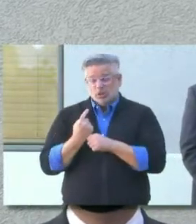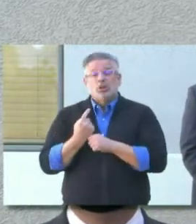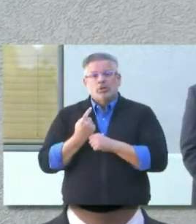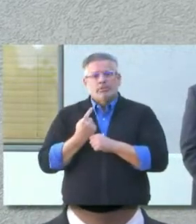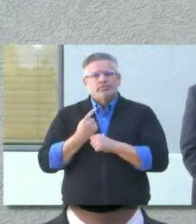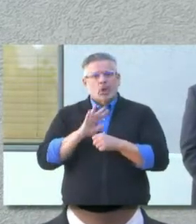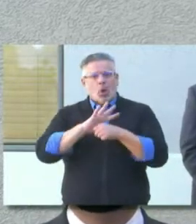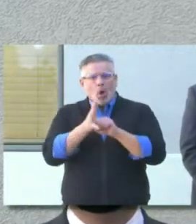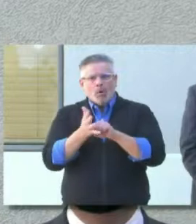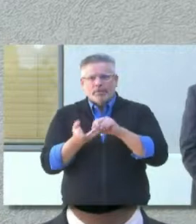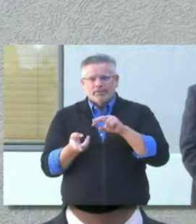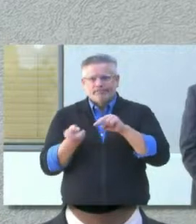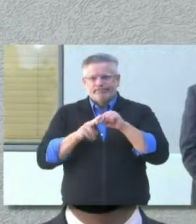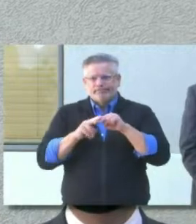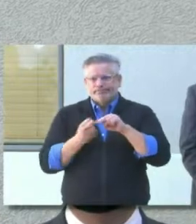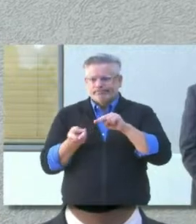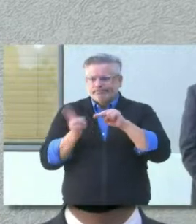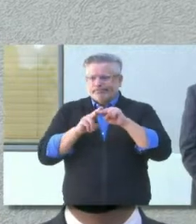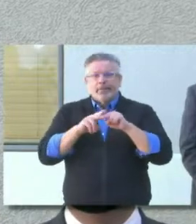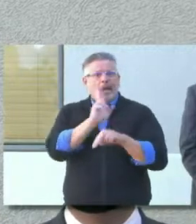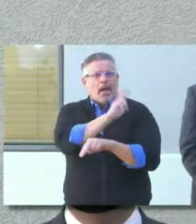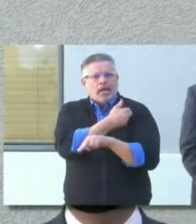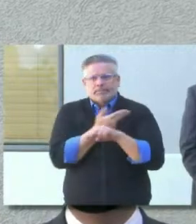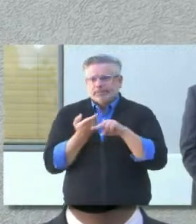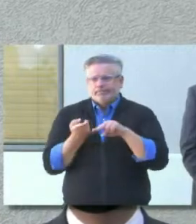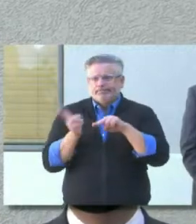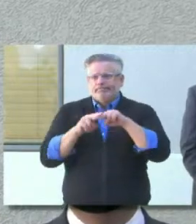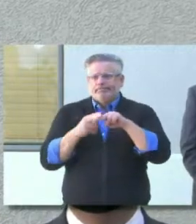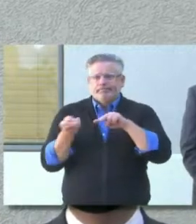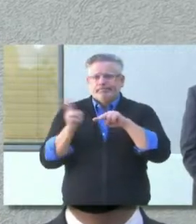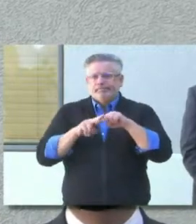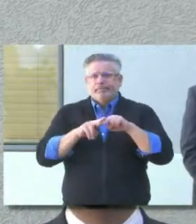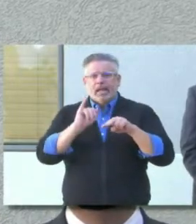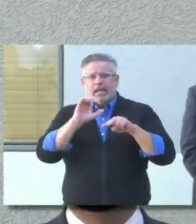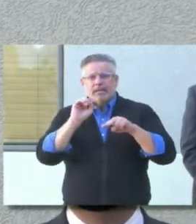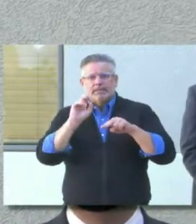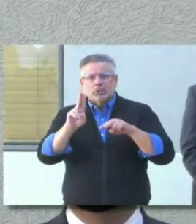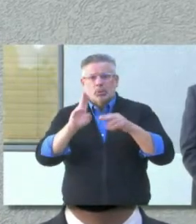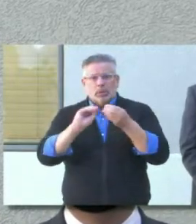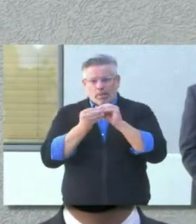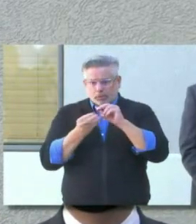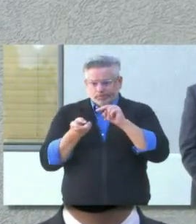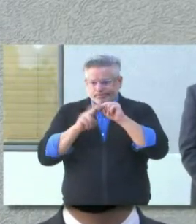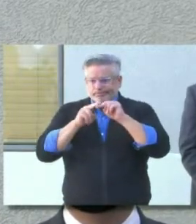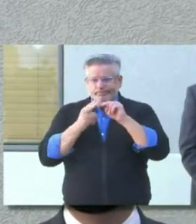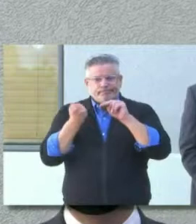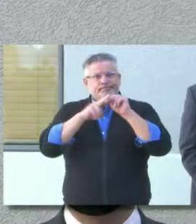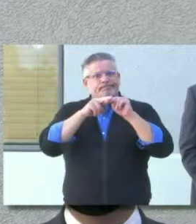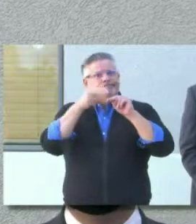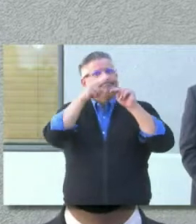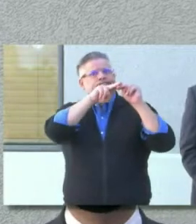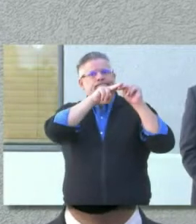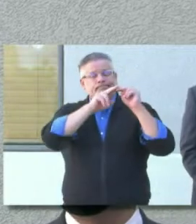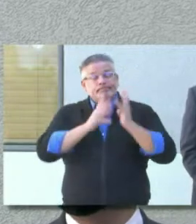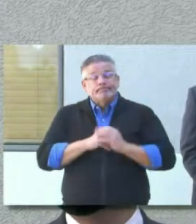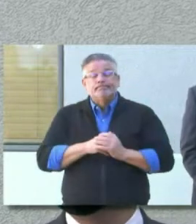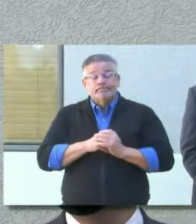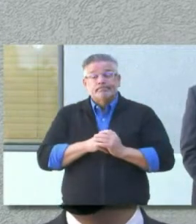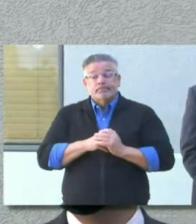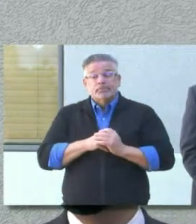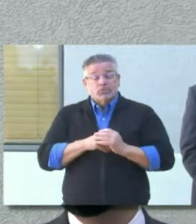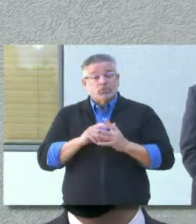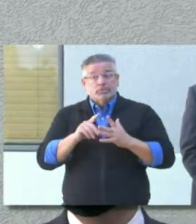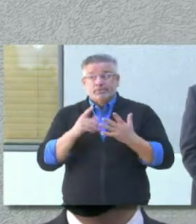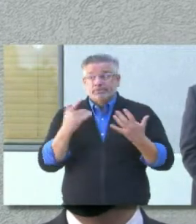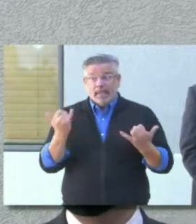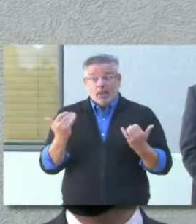rates, positivity rates, hospitalization rates, ICU numbers start to increase. You're starting to